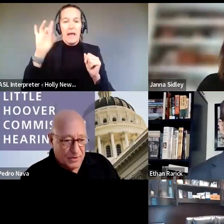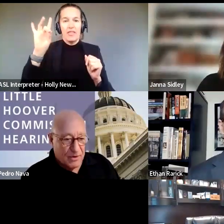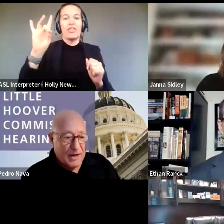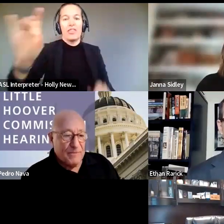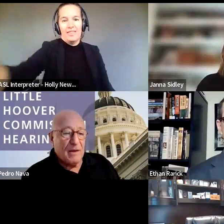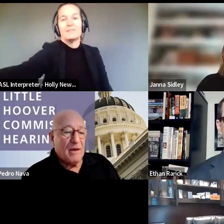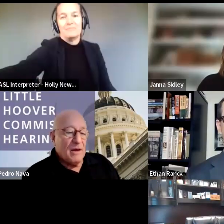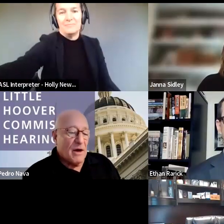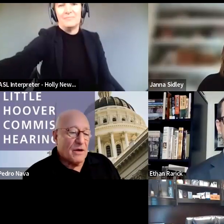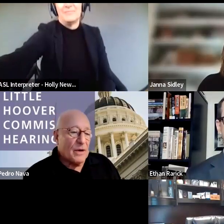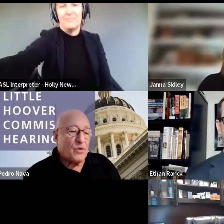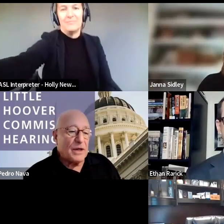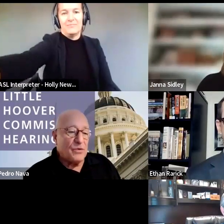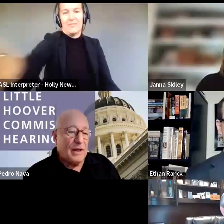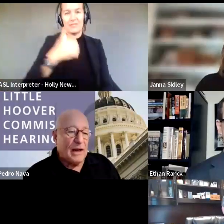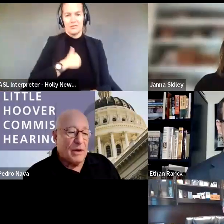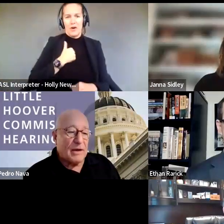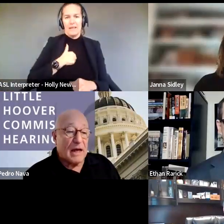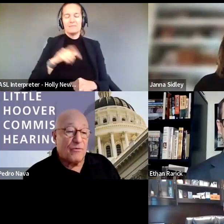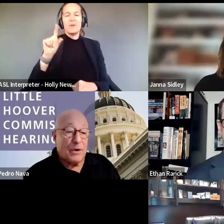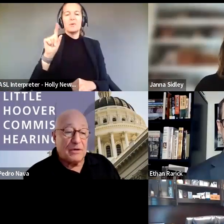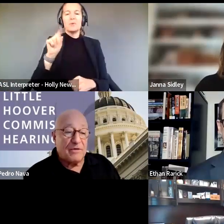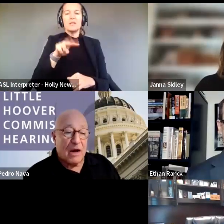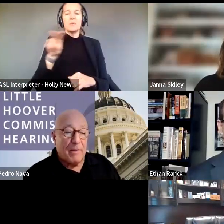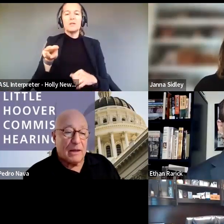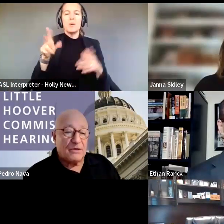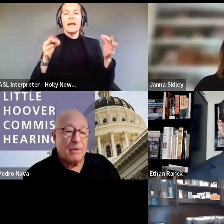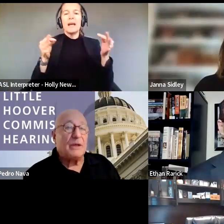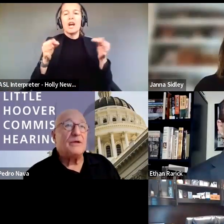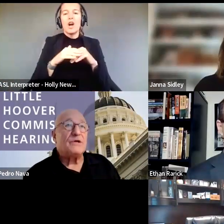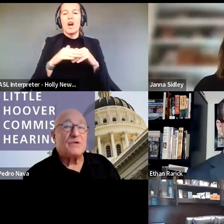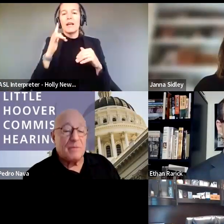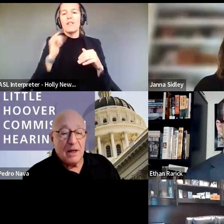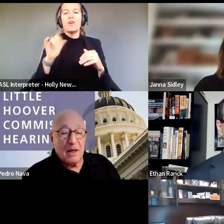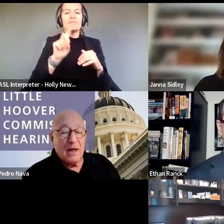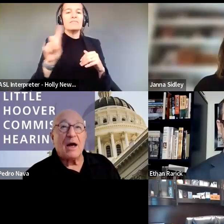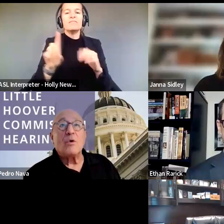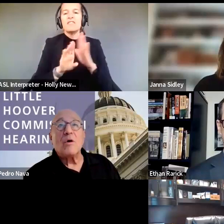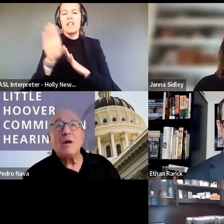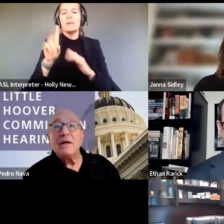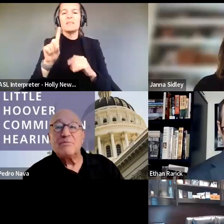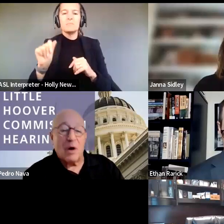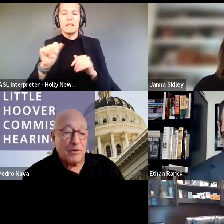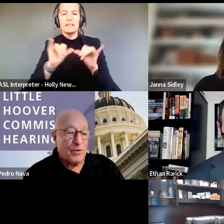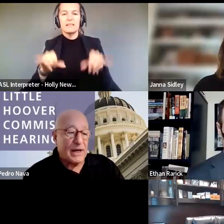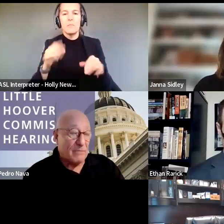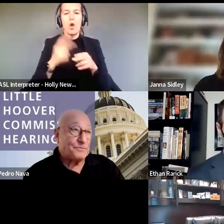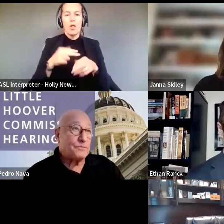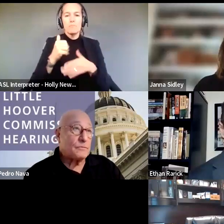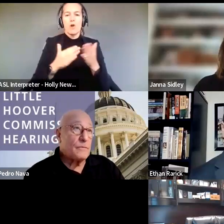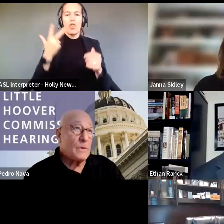8th. I'm sorry, 2022. The hearing on California's Developmental Disabilities System, and we're calling this Part